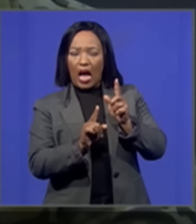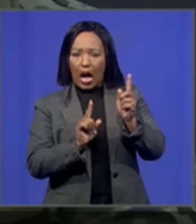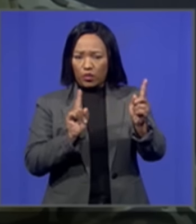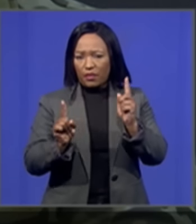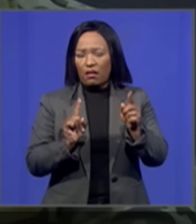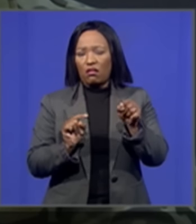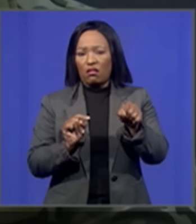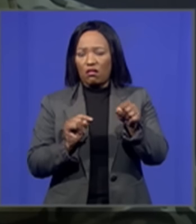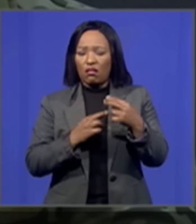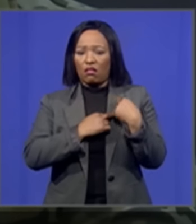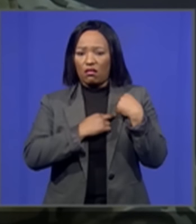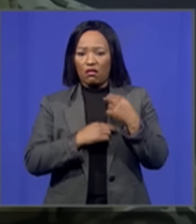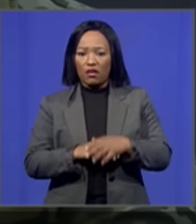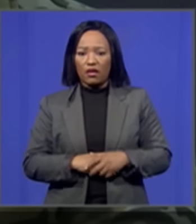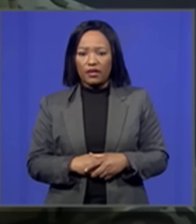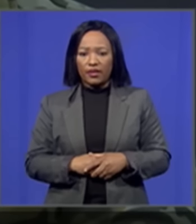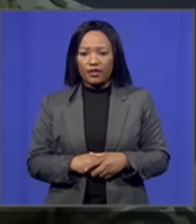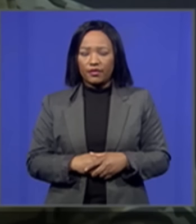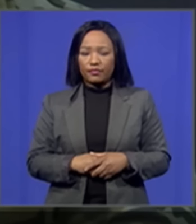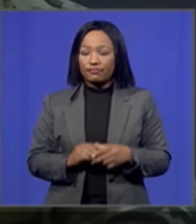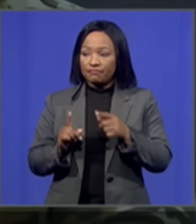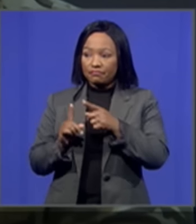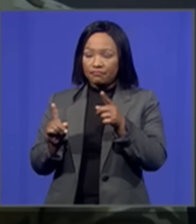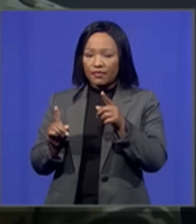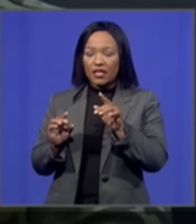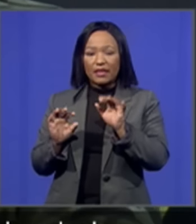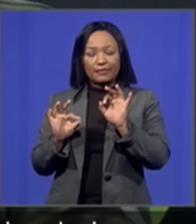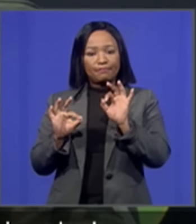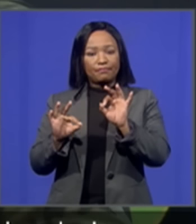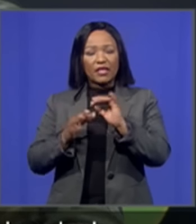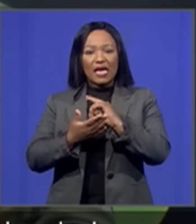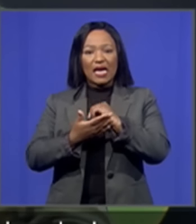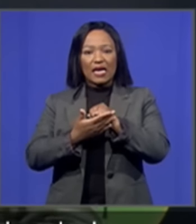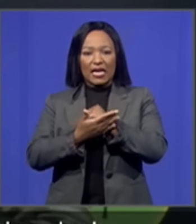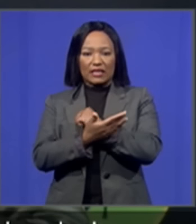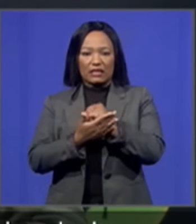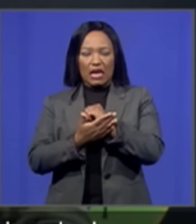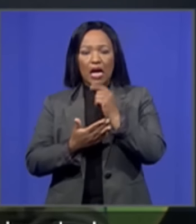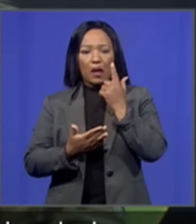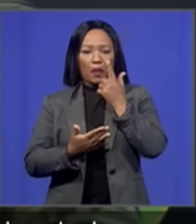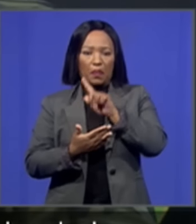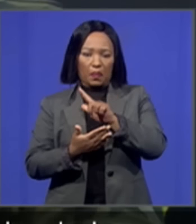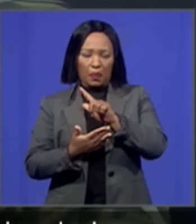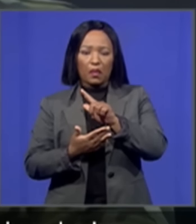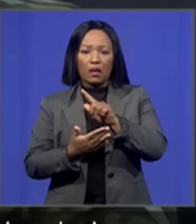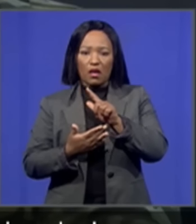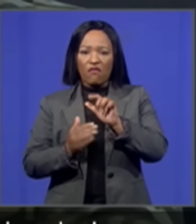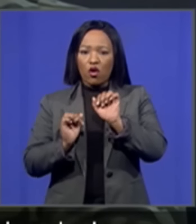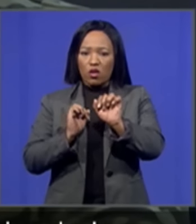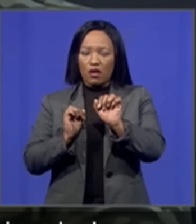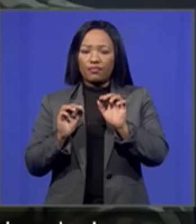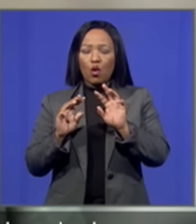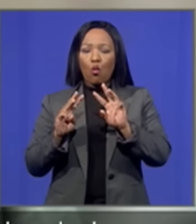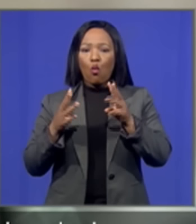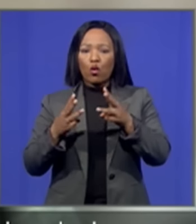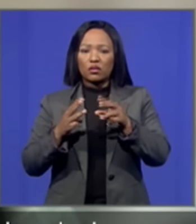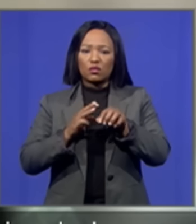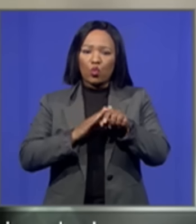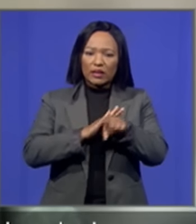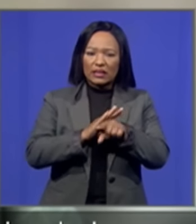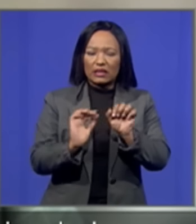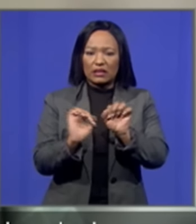that they are correctly registered in their voting district so that they can exercise their democratic right.